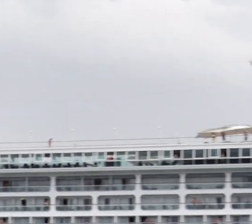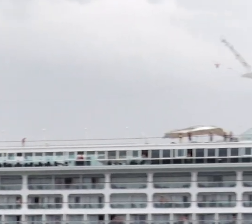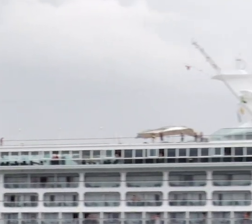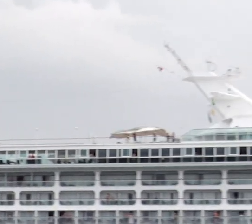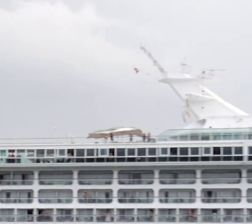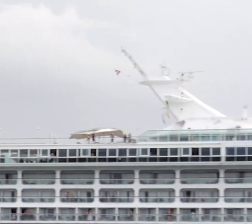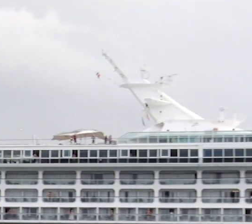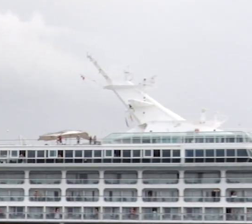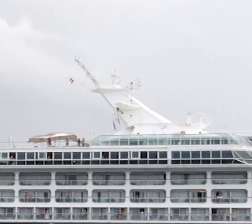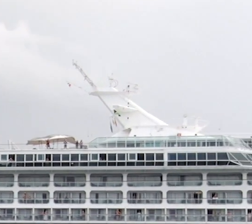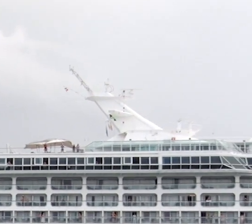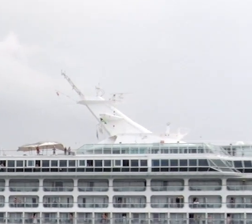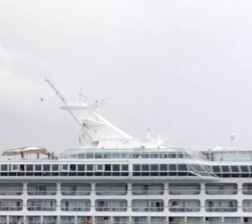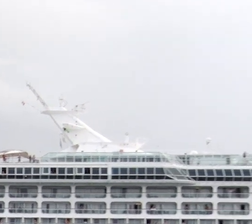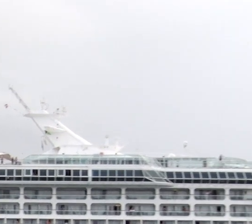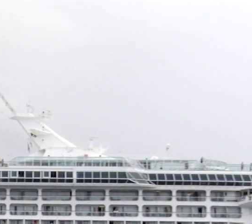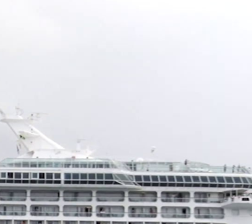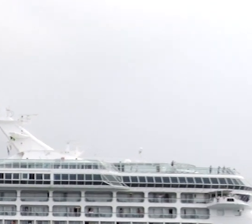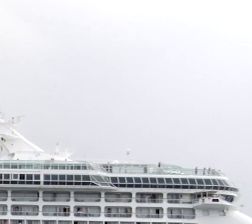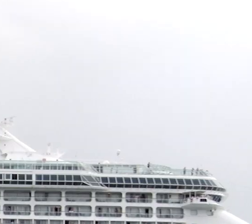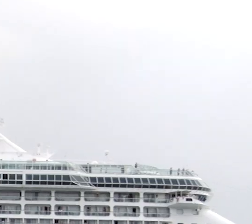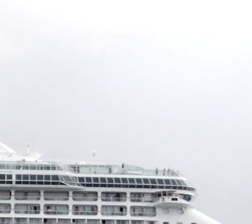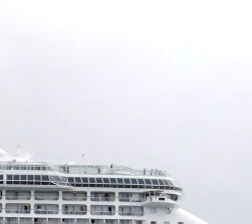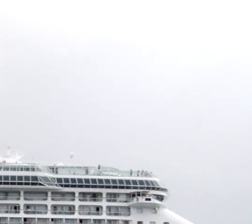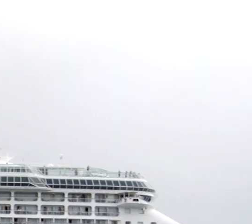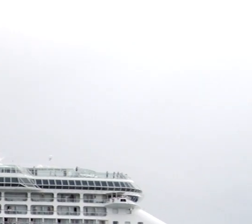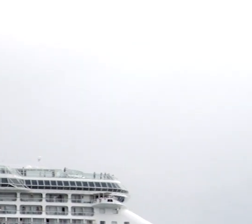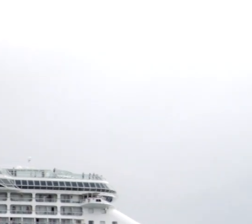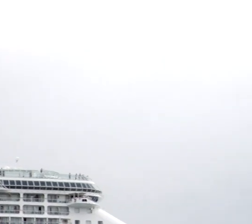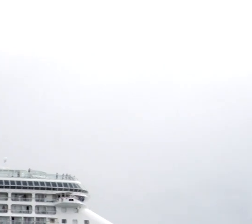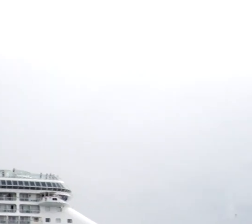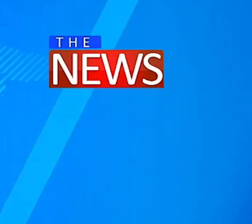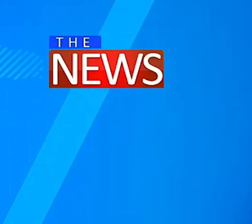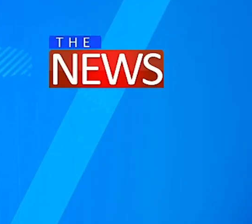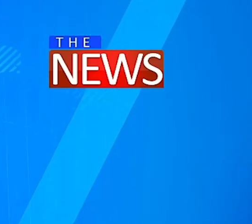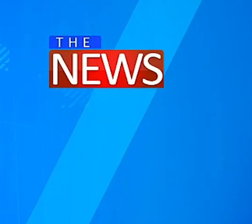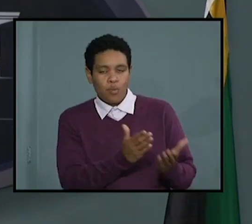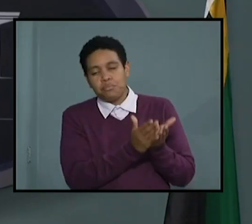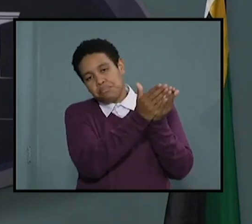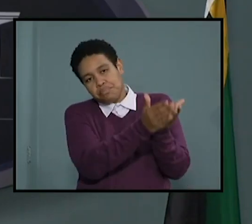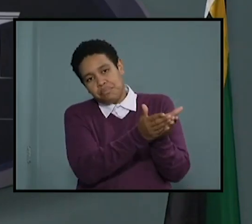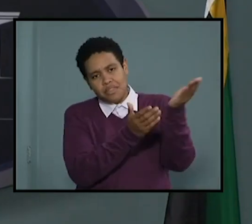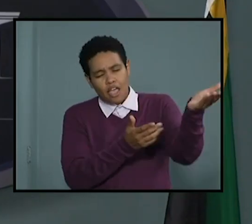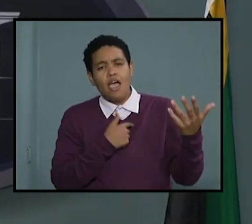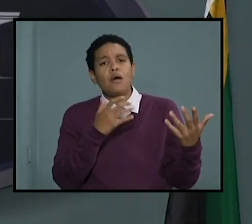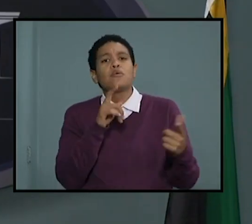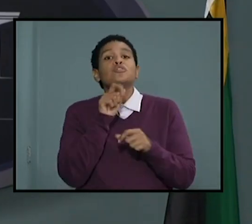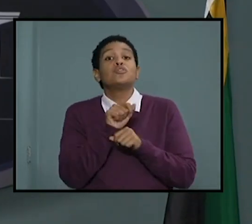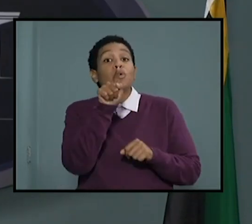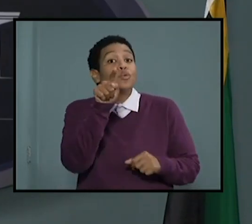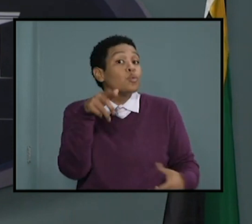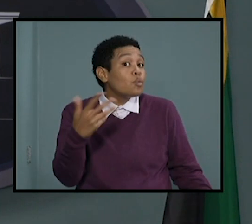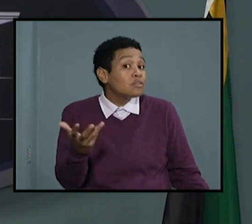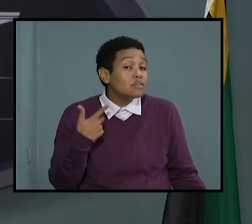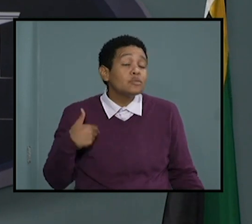be conveyed. The vessel is currently anchored at a port in Southampton in the United Kingdom. I want to assure you that